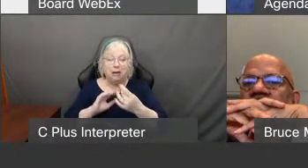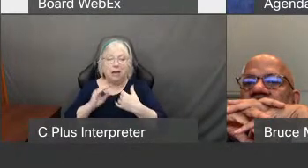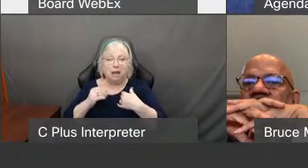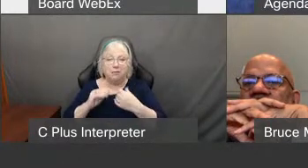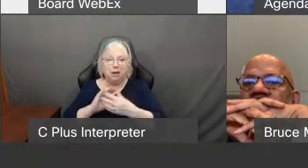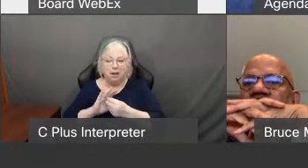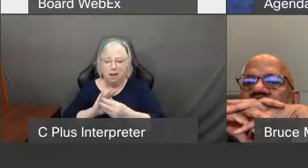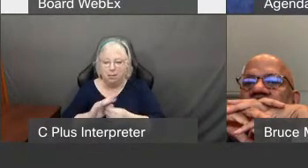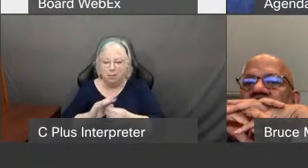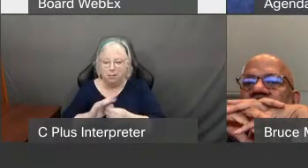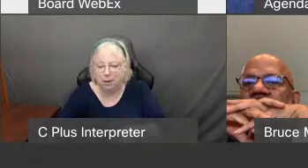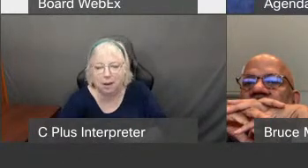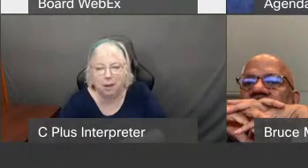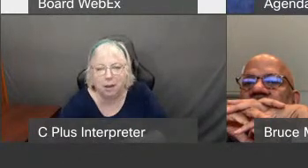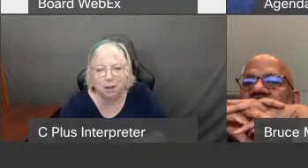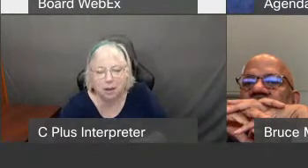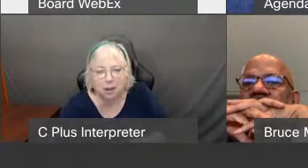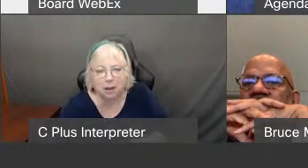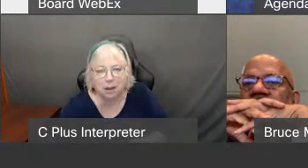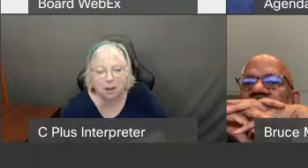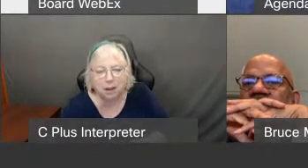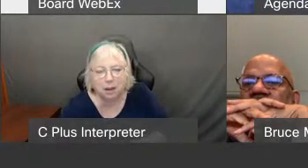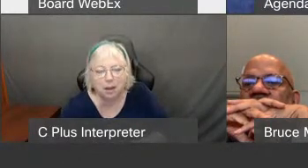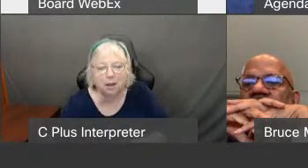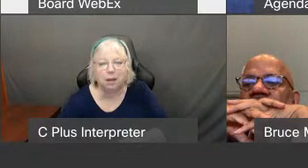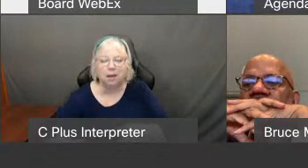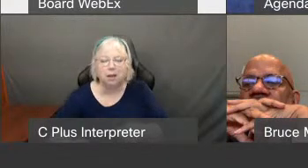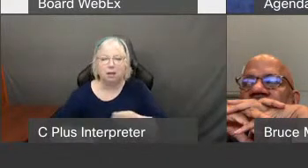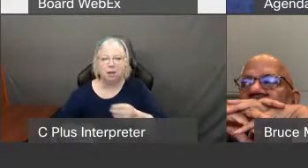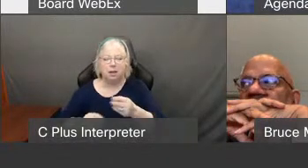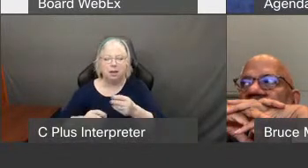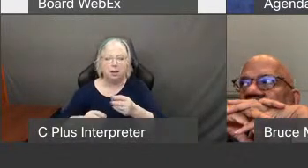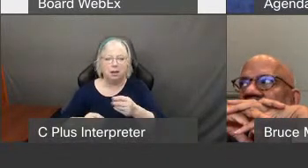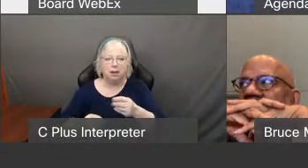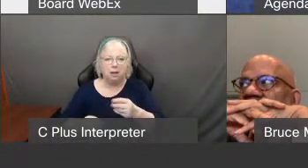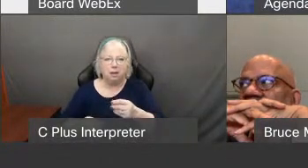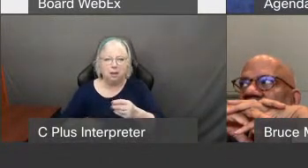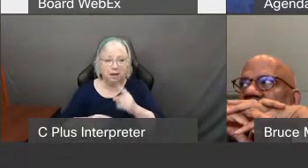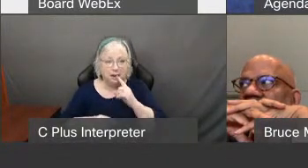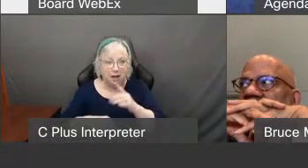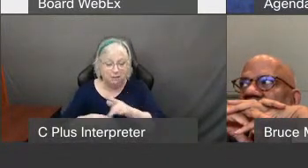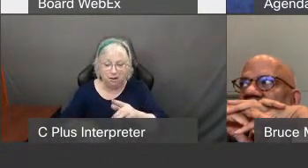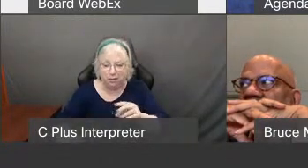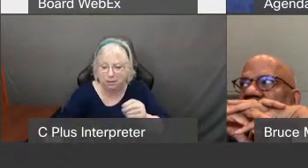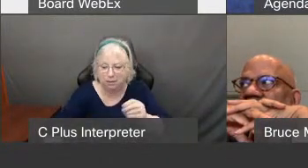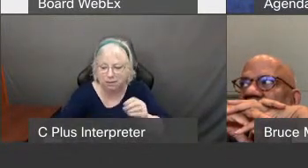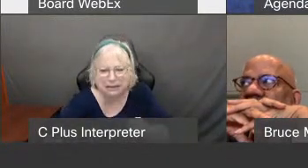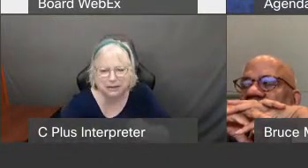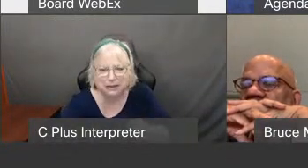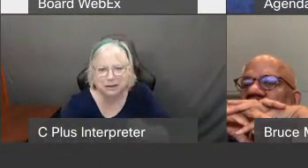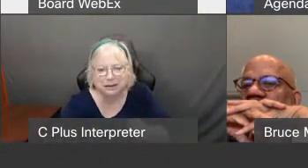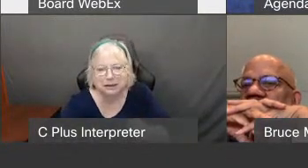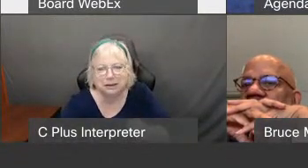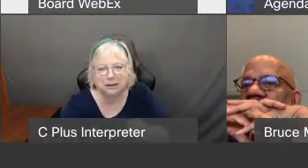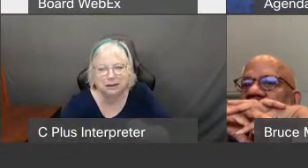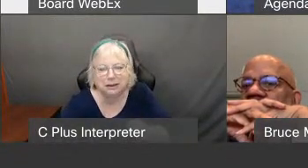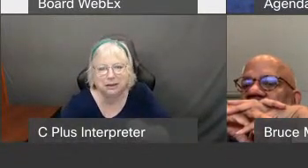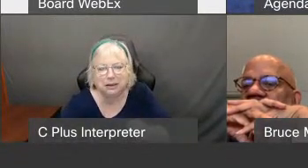was read to us. Is that available? Yes, ma'am, we'll,